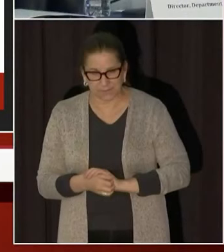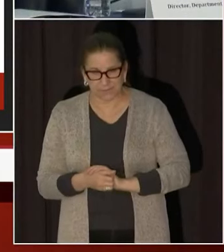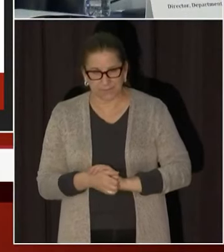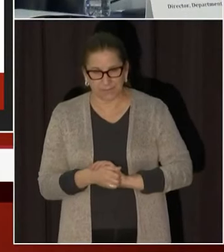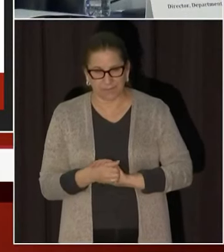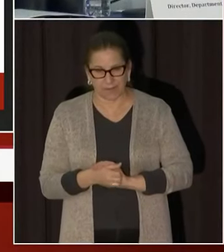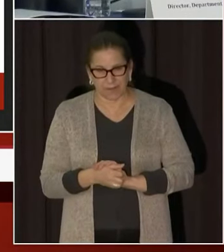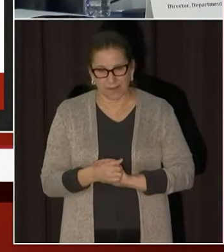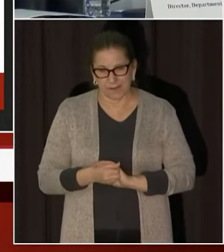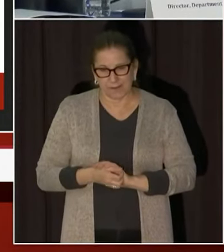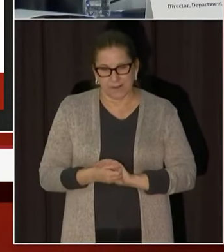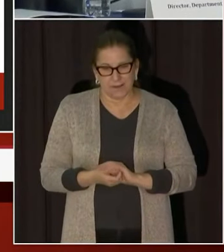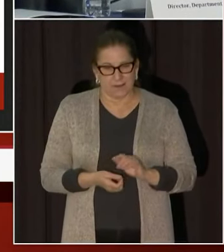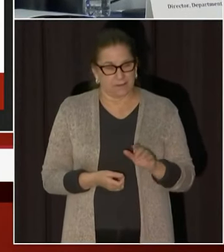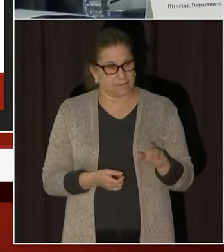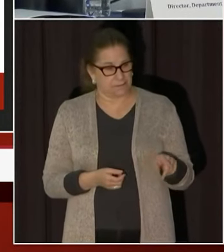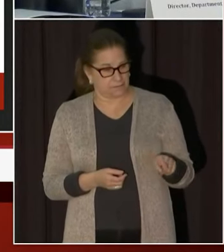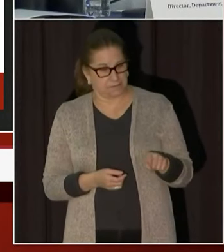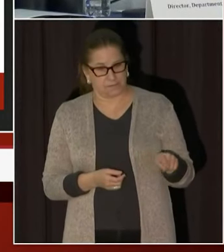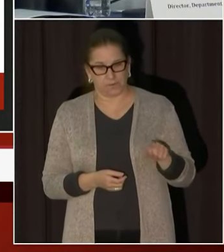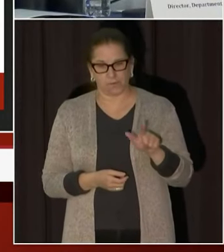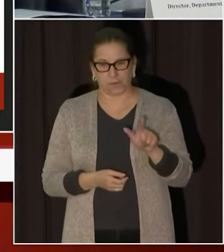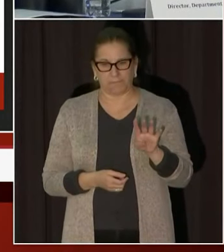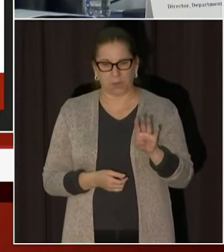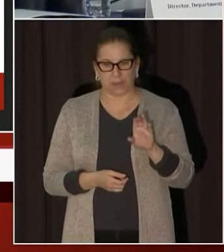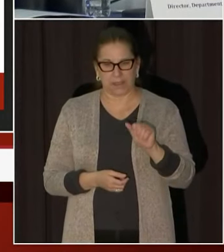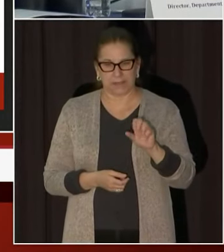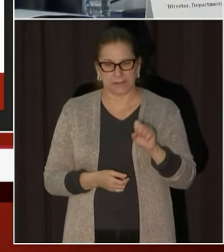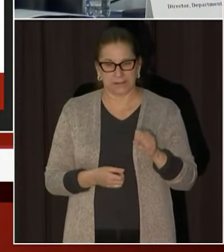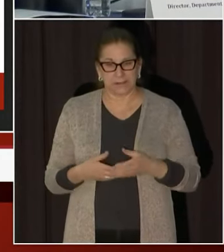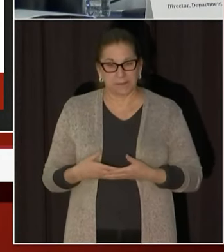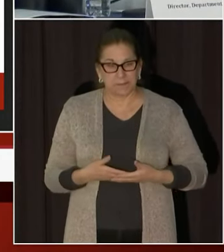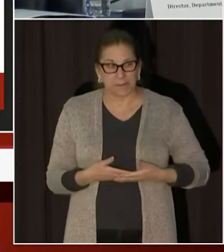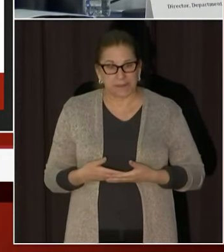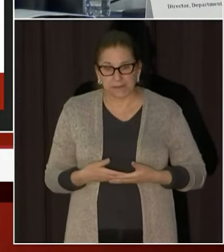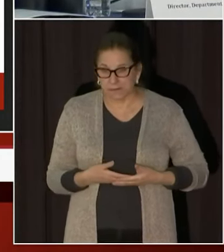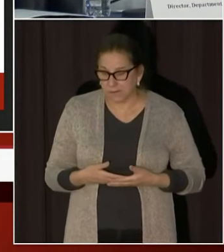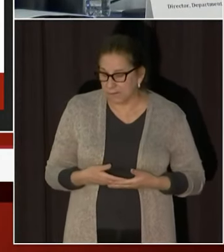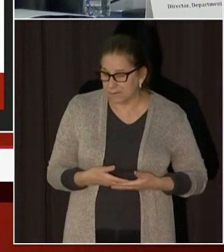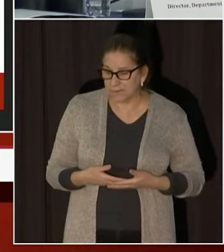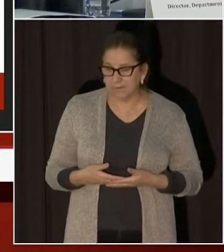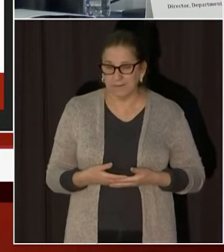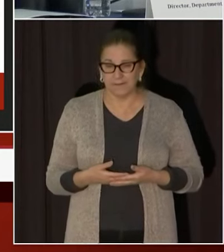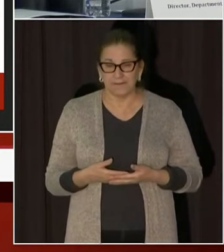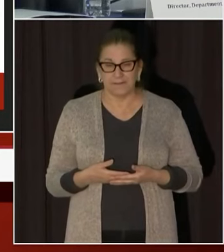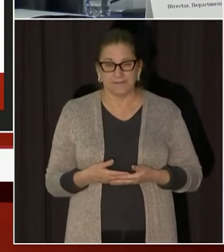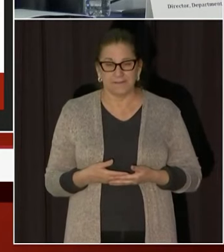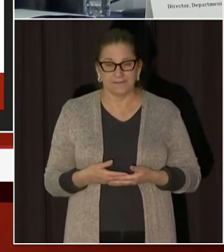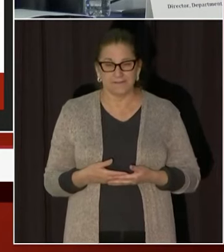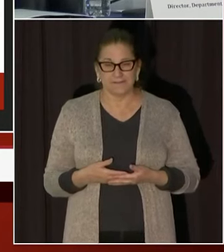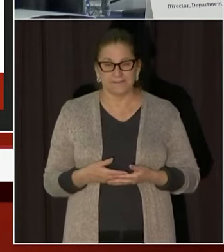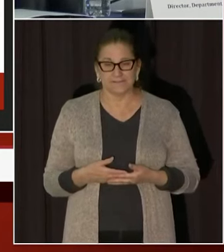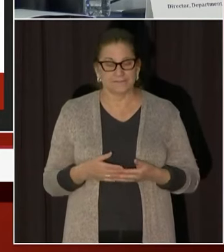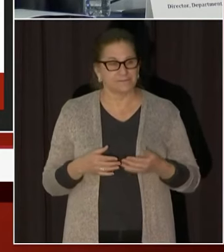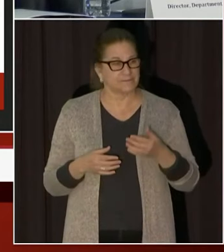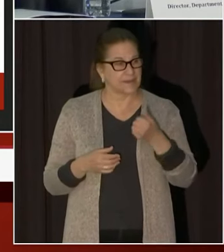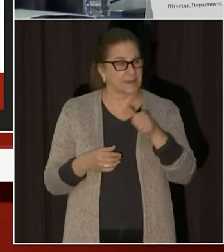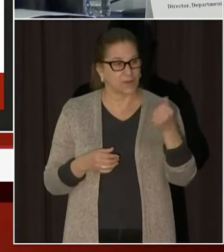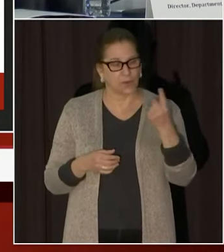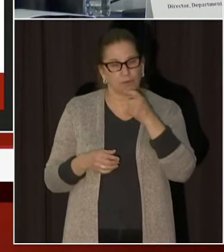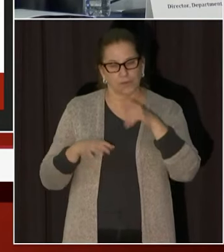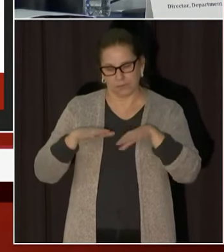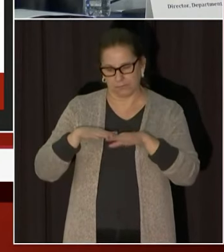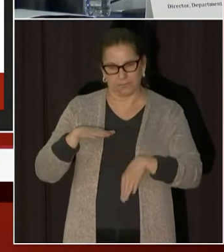happen in infants, so individuals less than 1. So that's the smallest group that